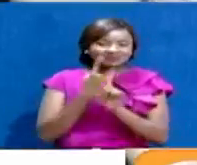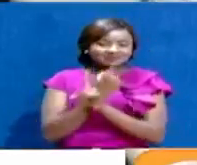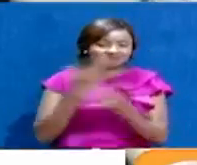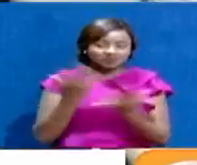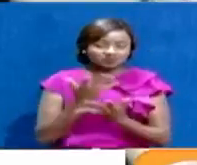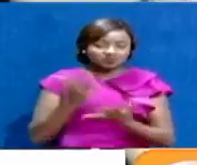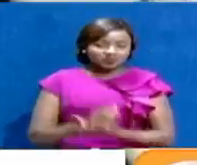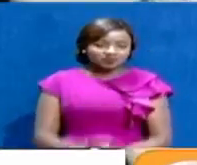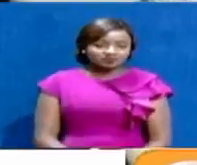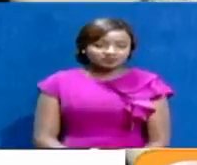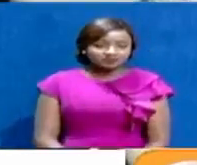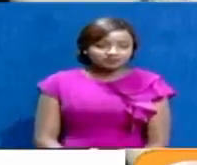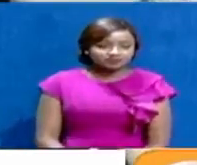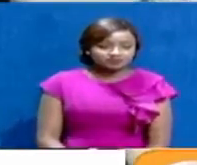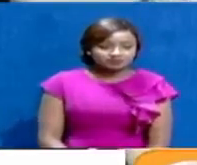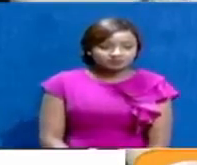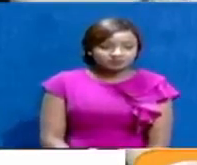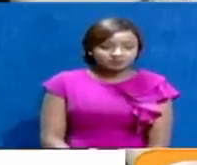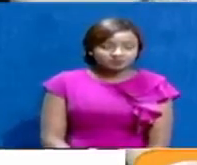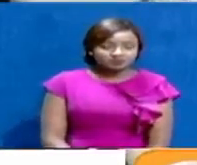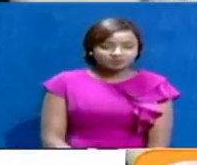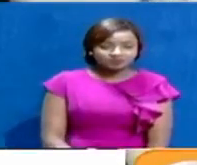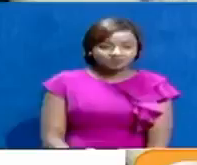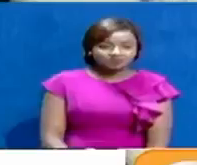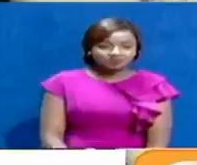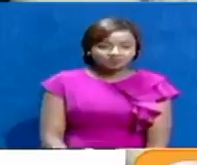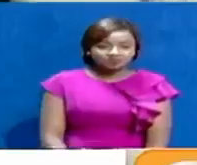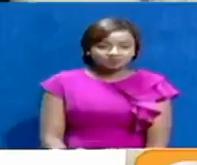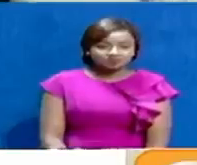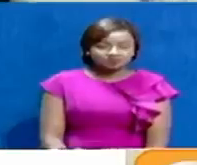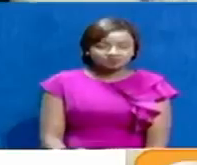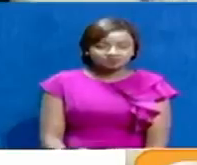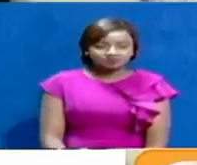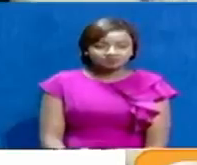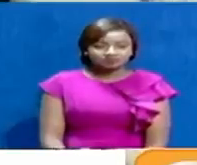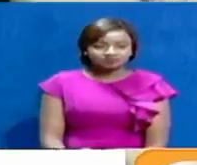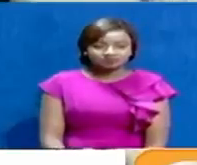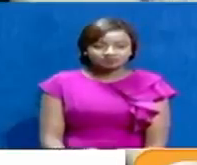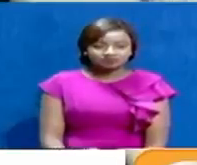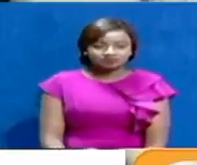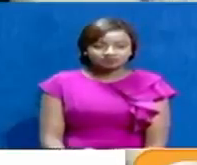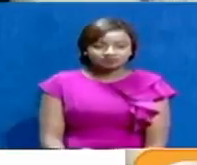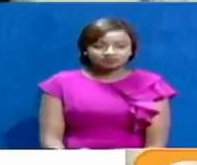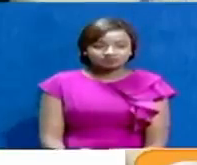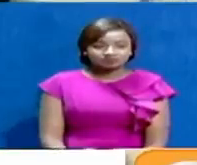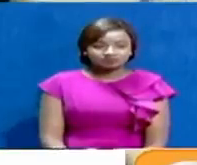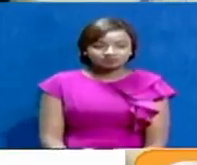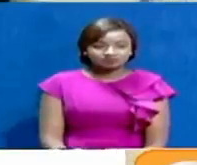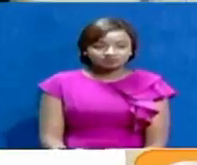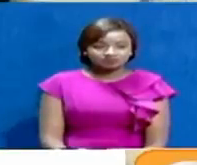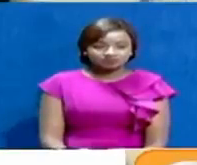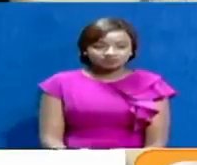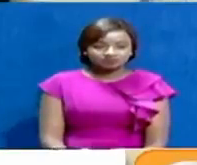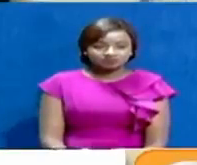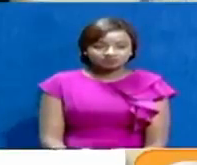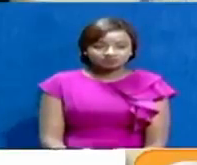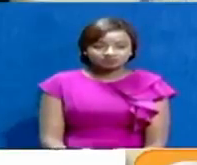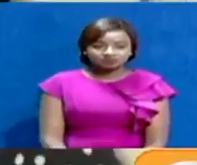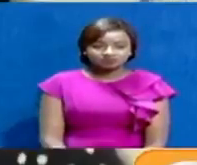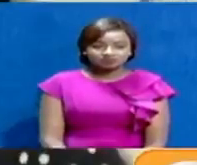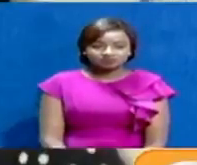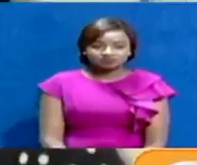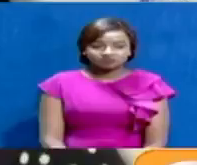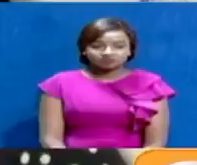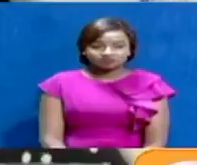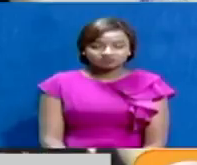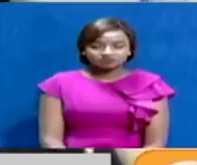Well, there are many facets to the sides of the controversy. So, starting